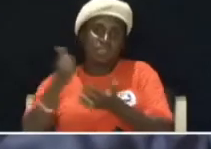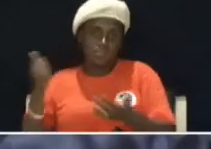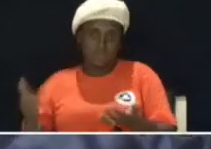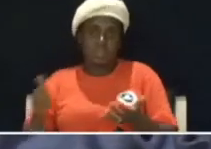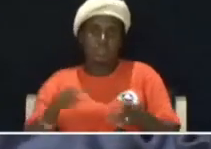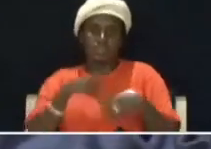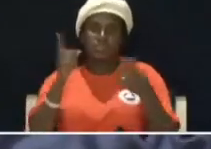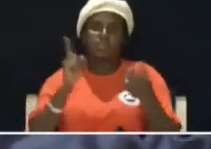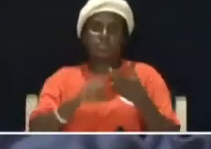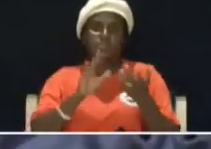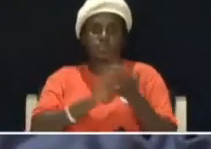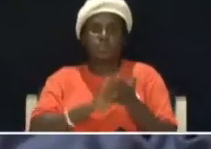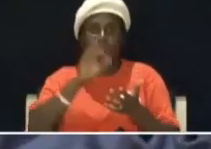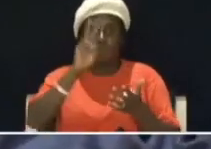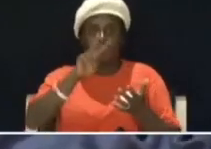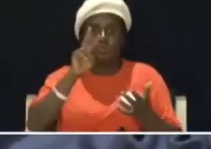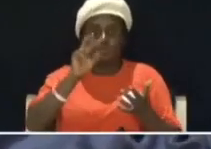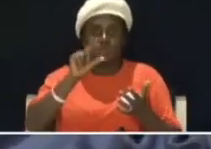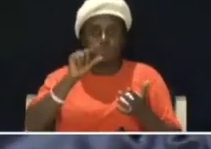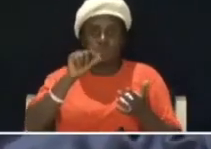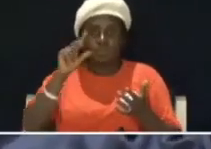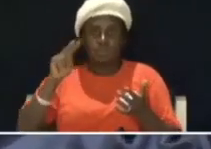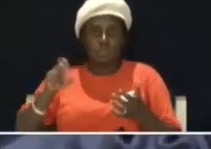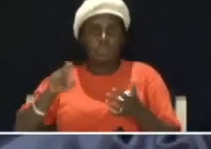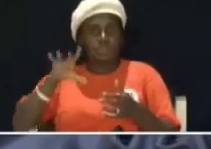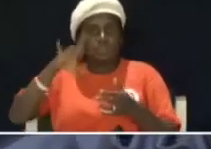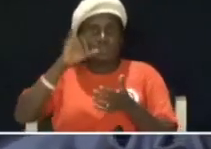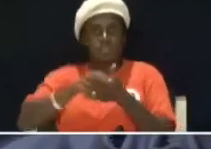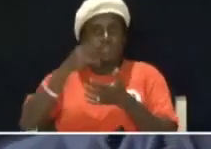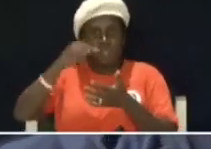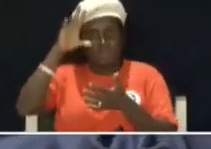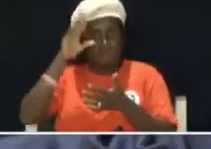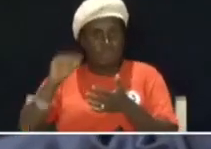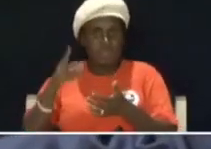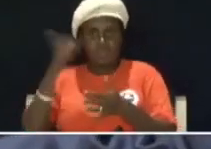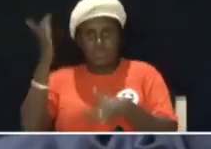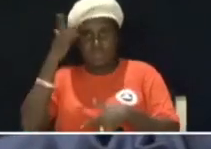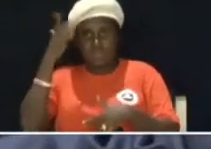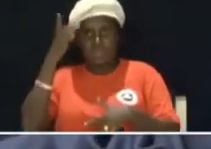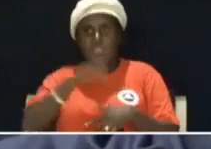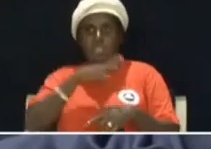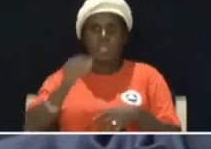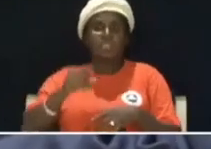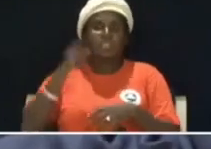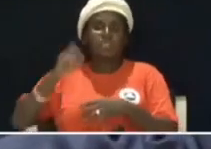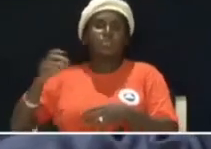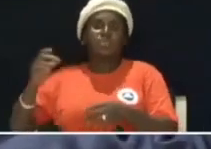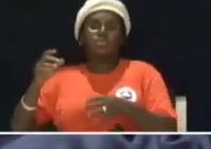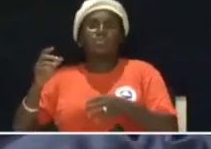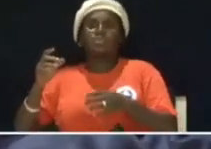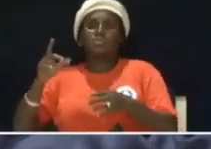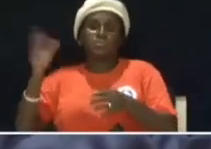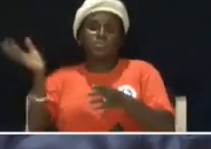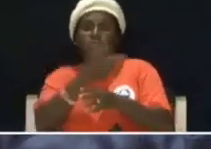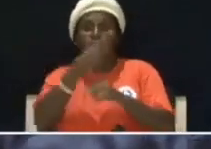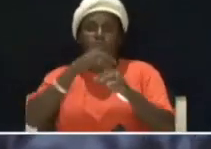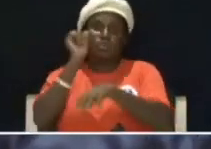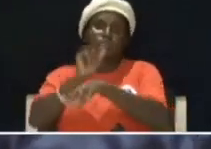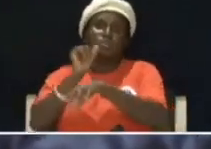school 2022, I discovered that the man was incapacitated, and he was relieved of the course that he was teaching.